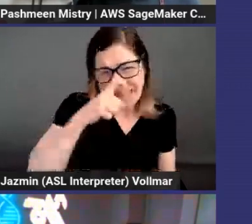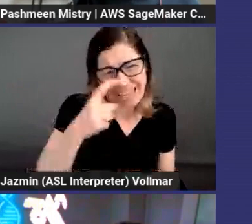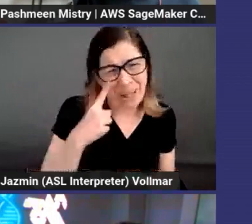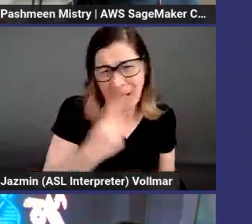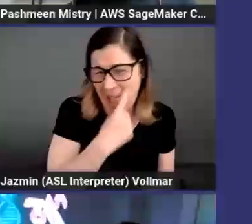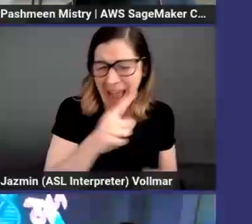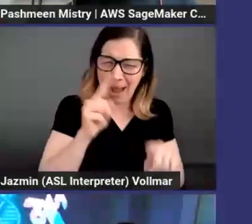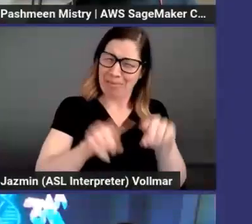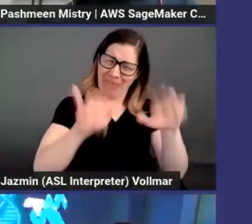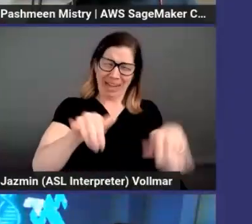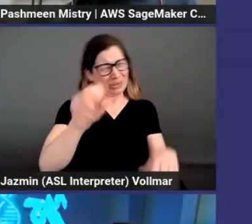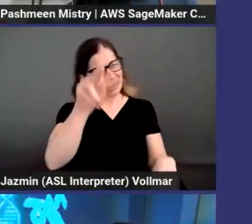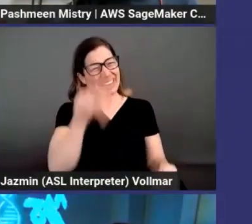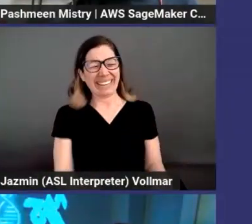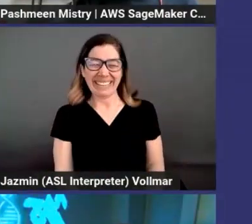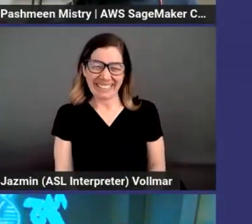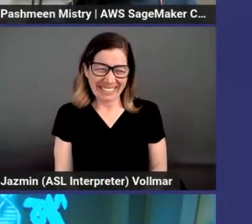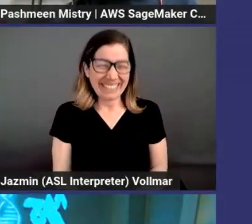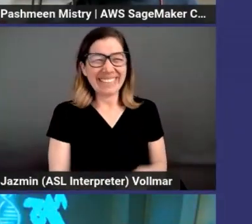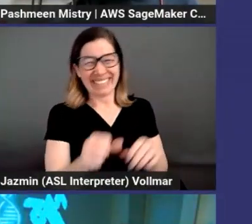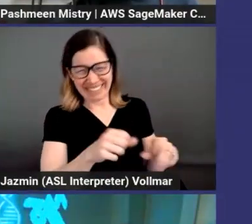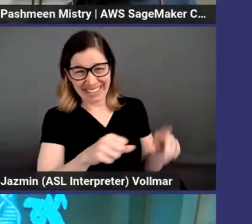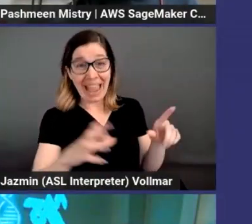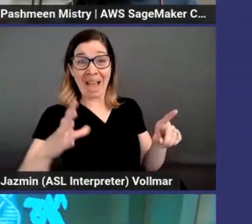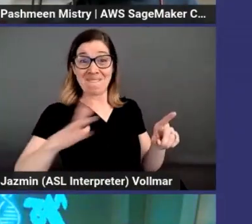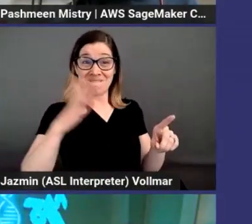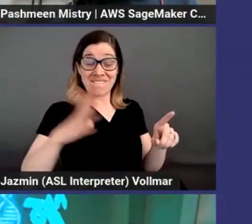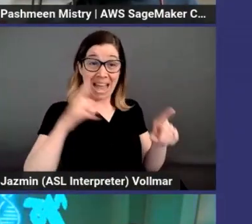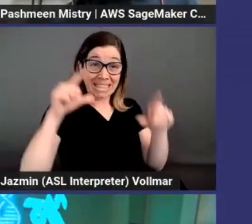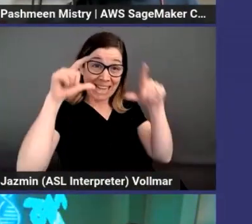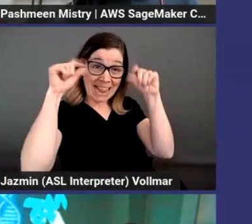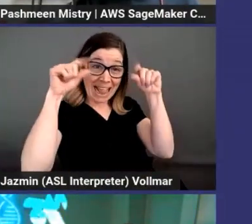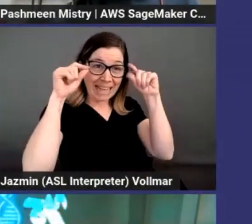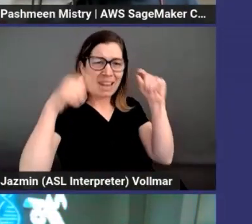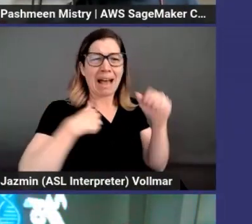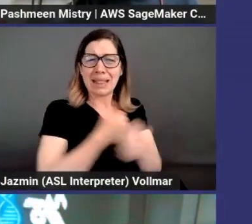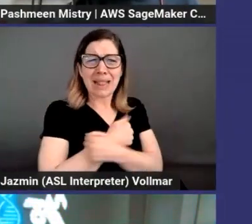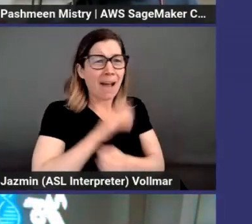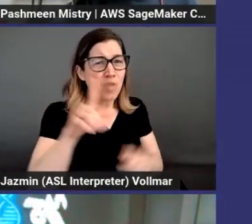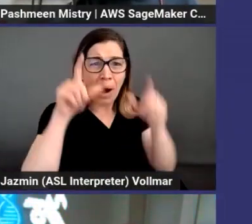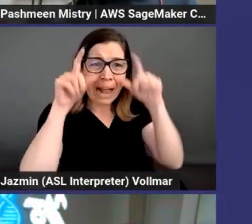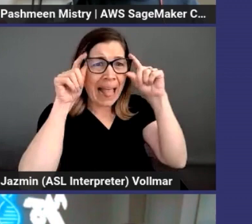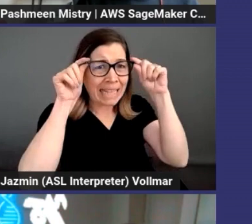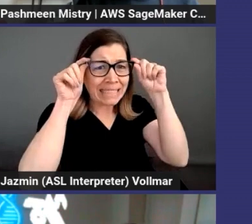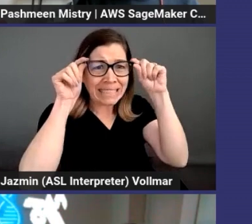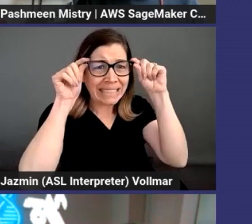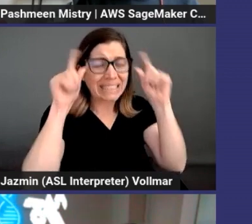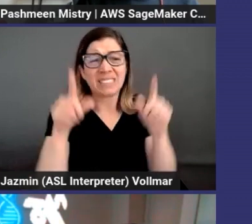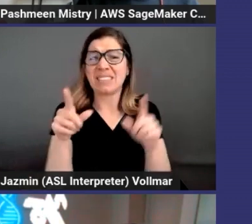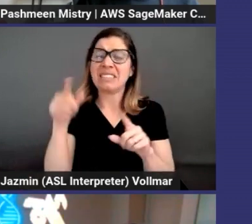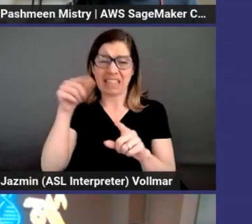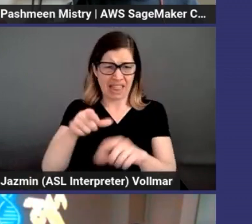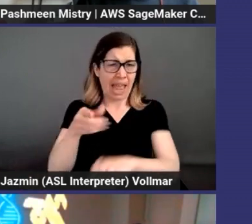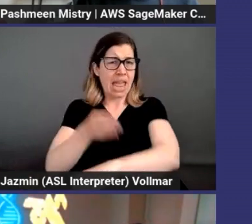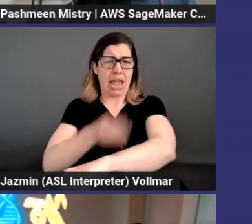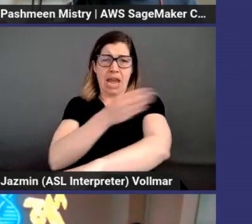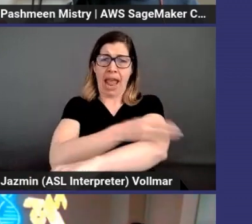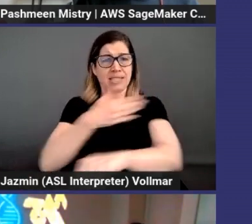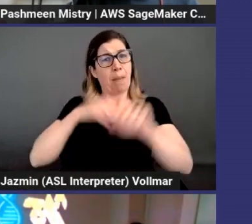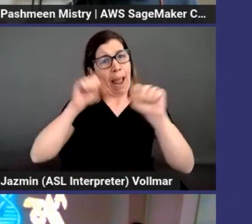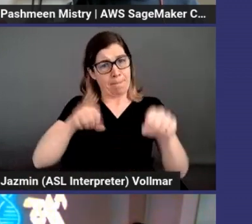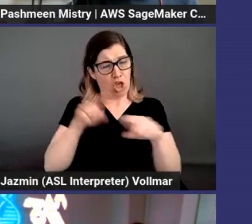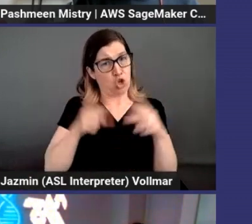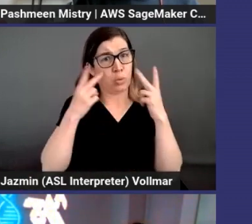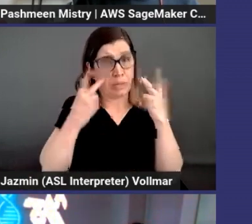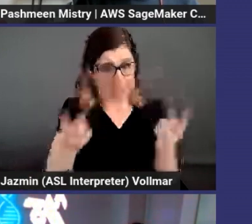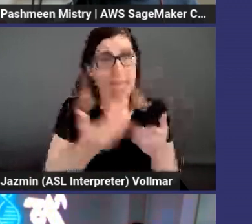okay. I think it's the fancy glasses. I love the glasses, Danny. Yeah, they definitely enhance my ability to see things. That's